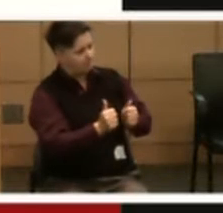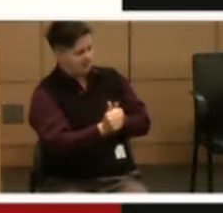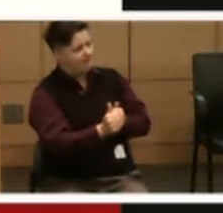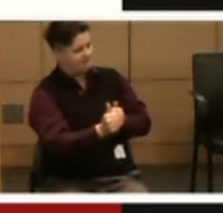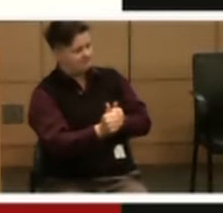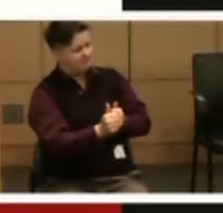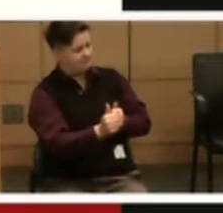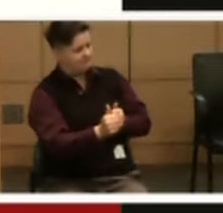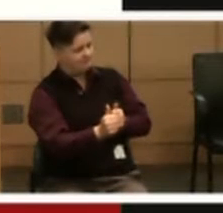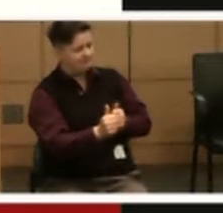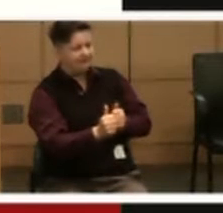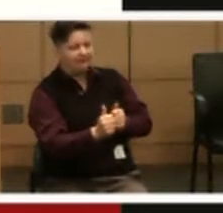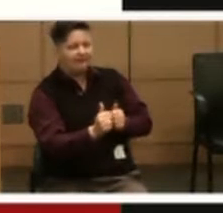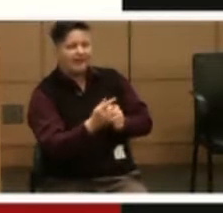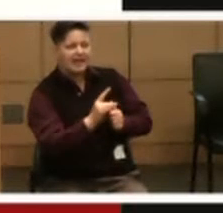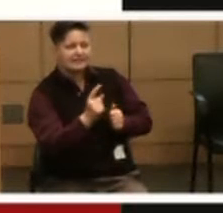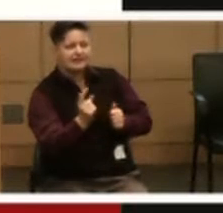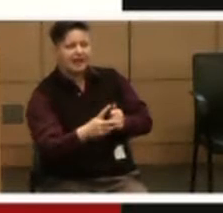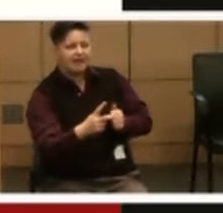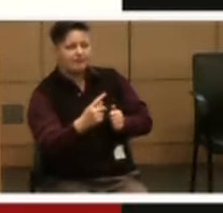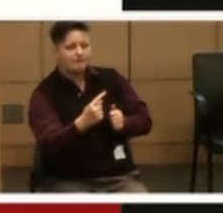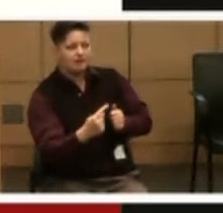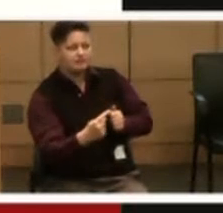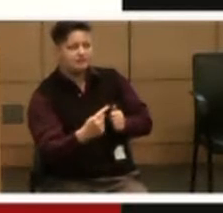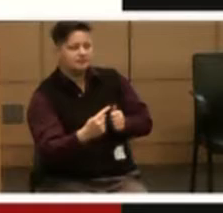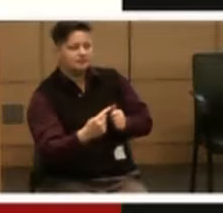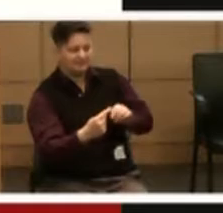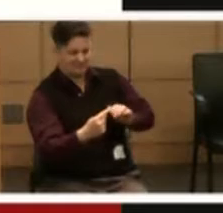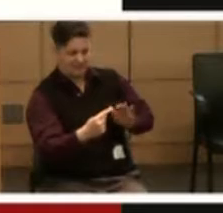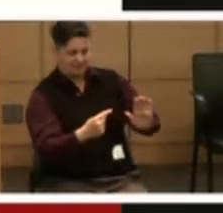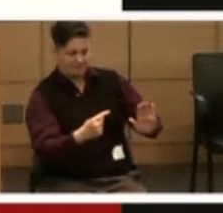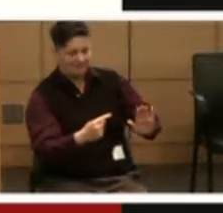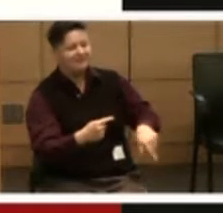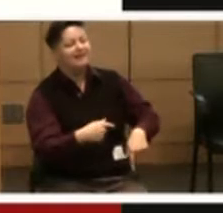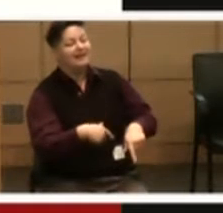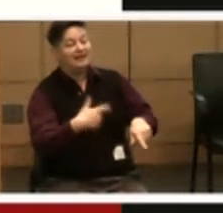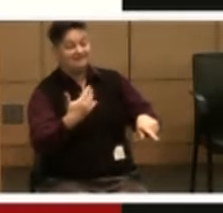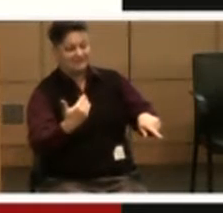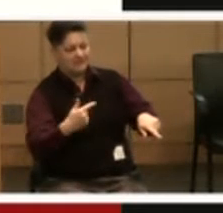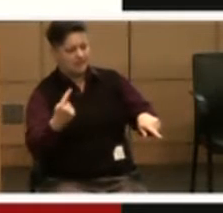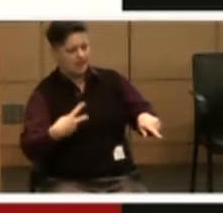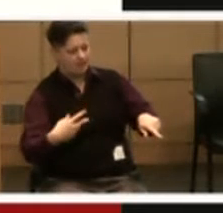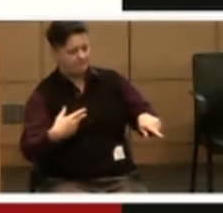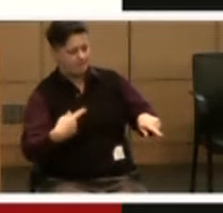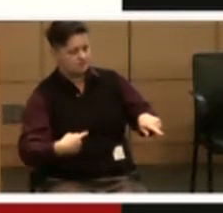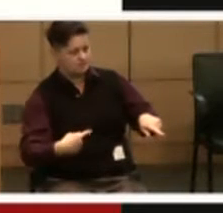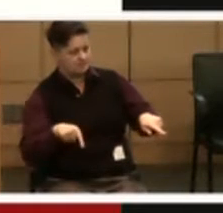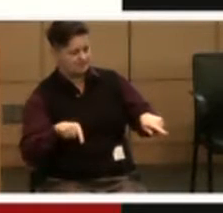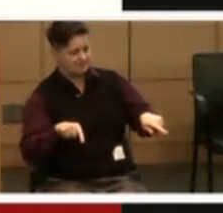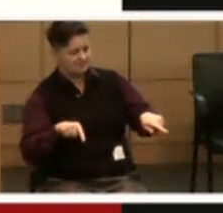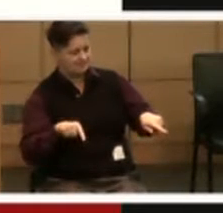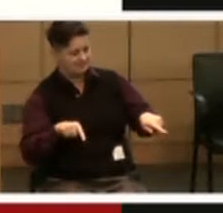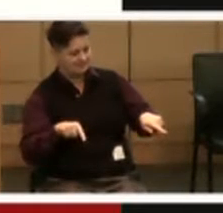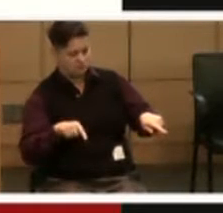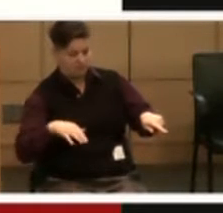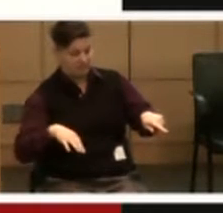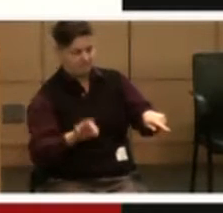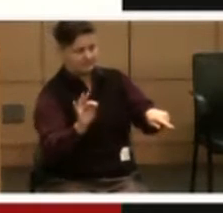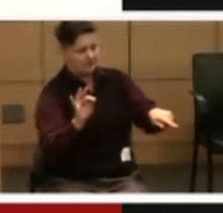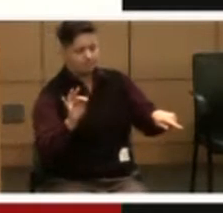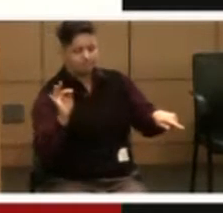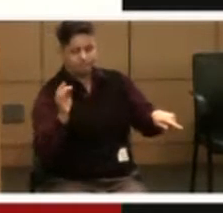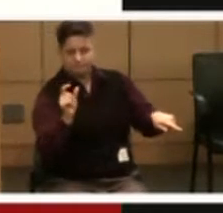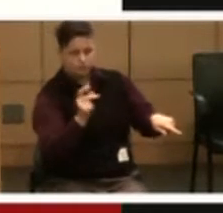and 15 and a half months. But that's by parent recall, and so, of course, that's subject to parents remembering